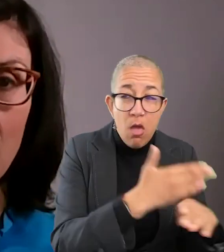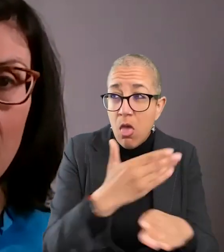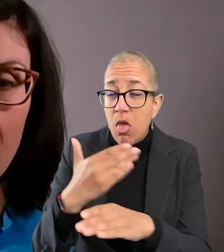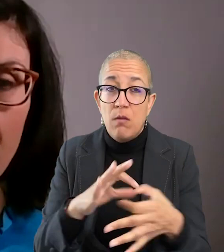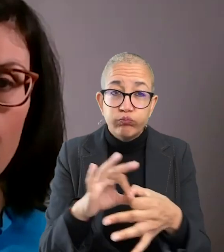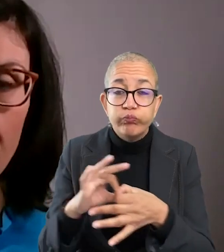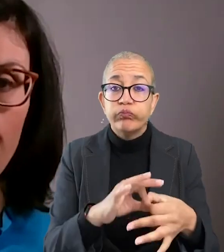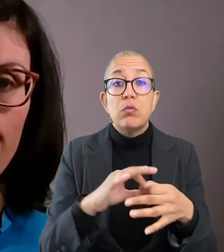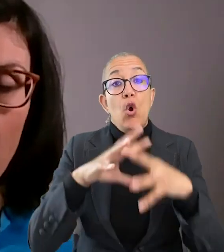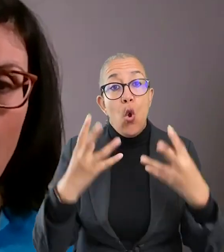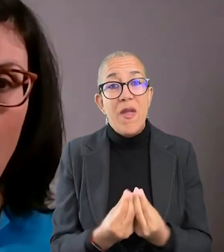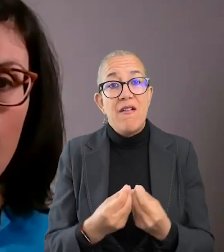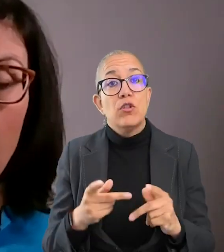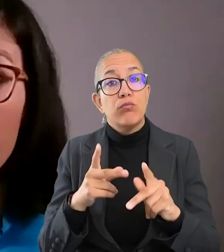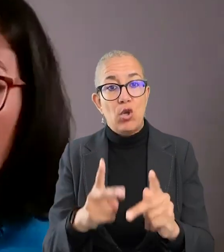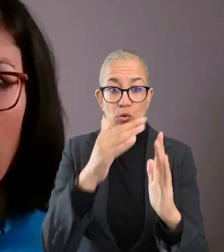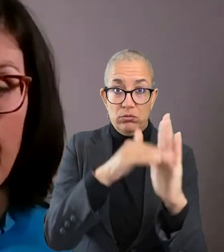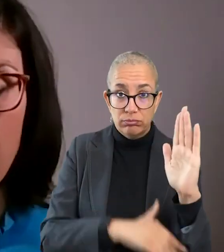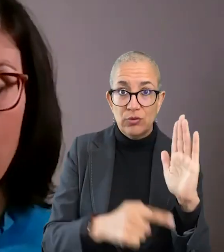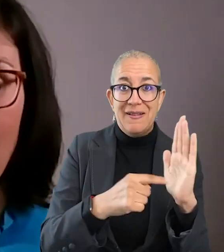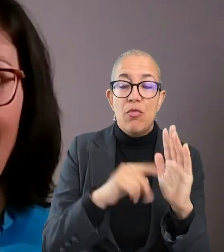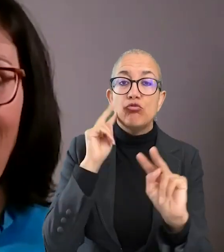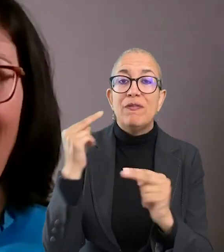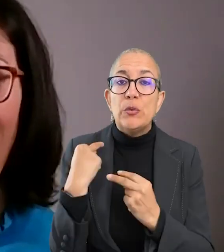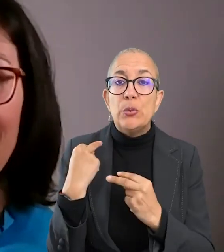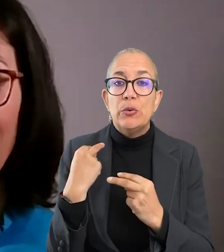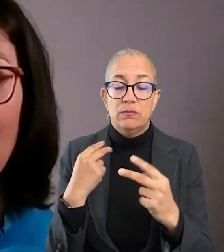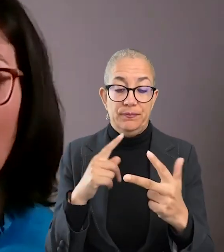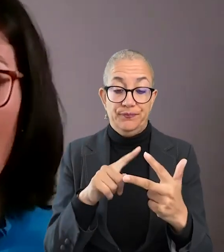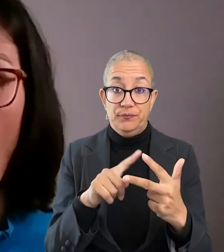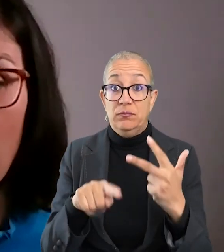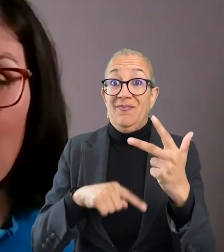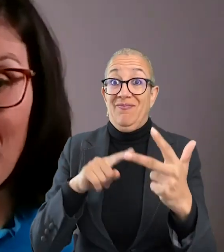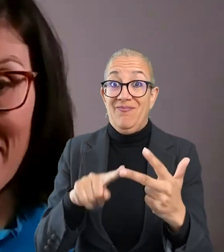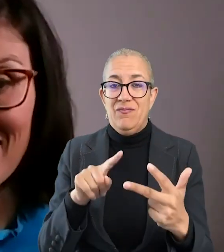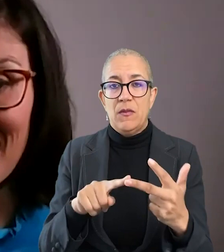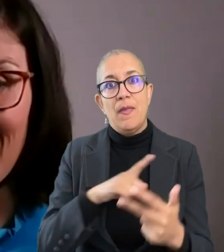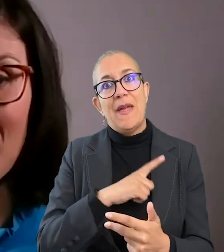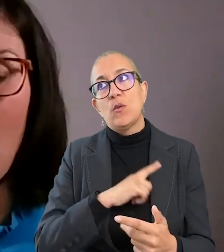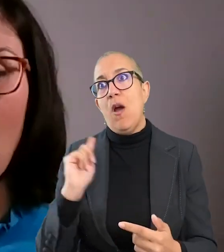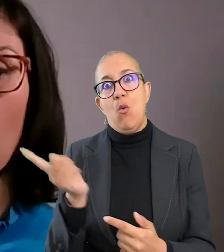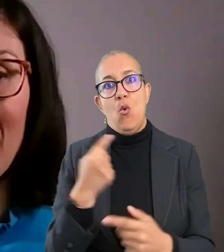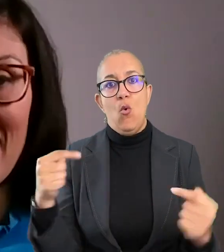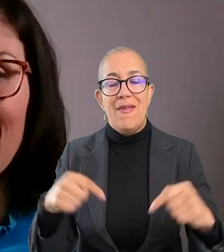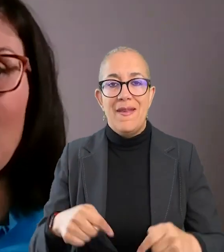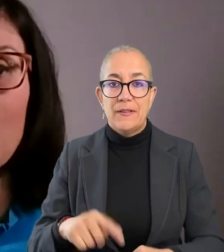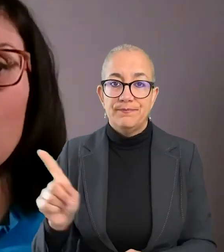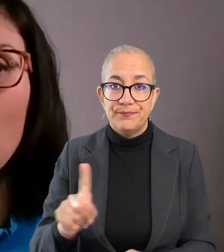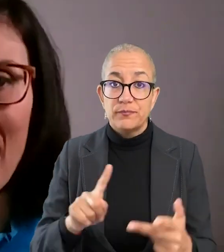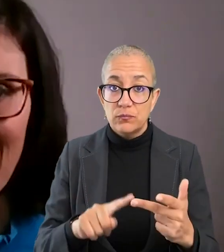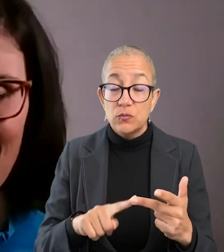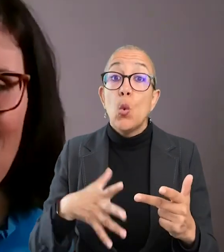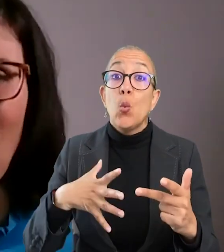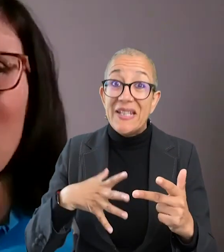out in that review. And finally, and this is surely why we're all here, isn't it? We need